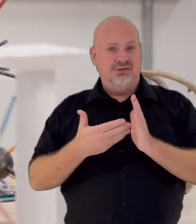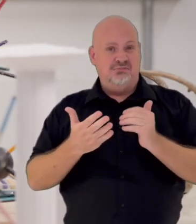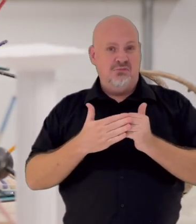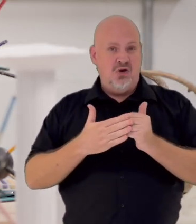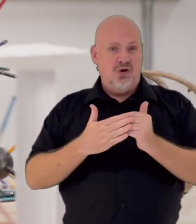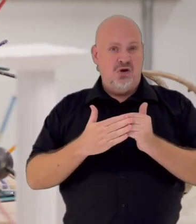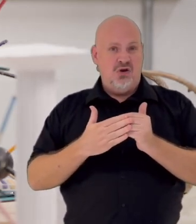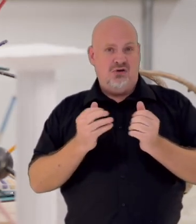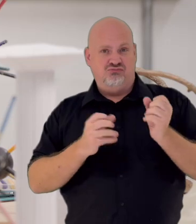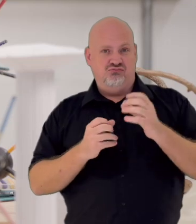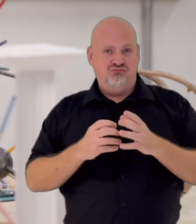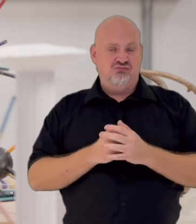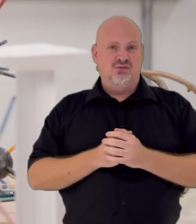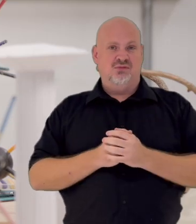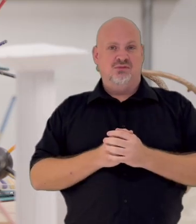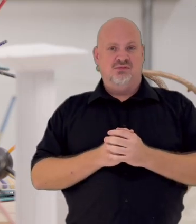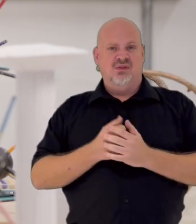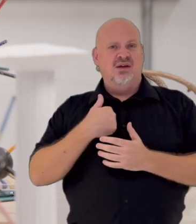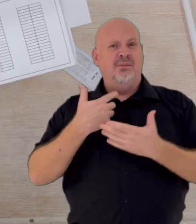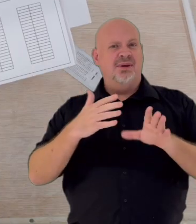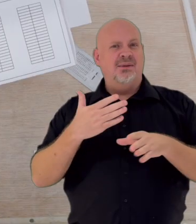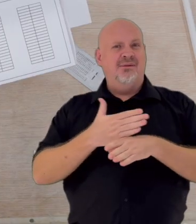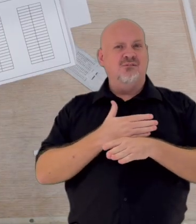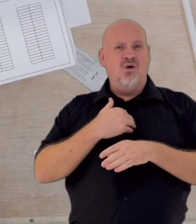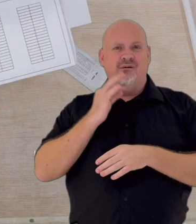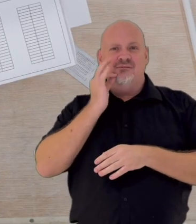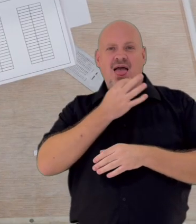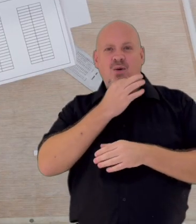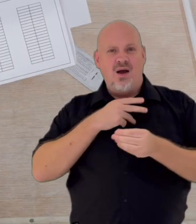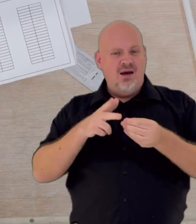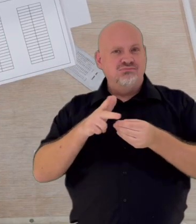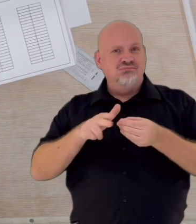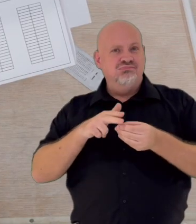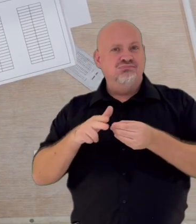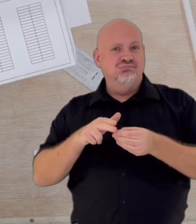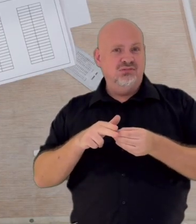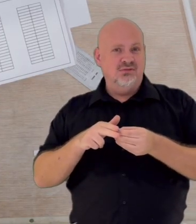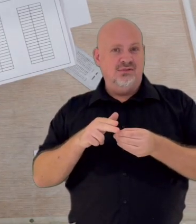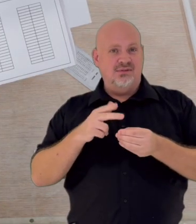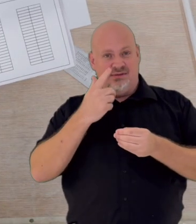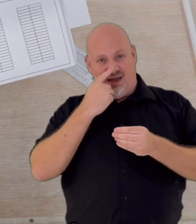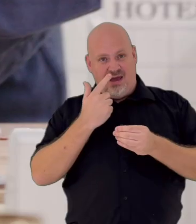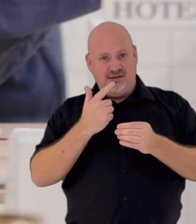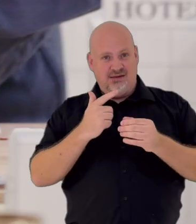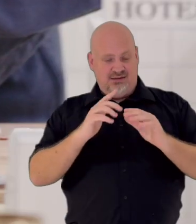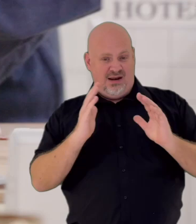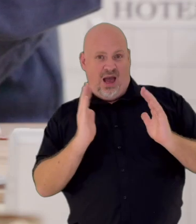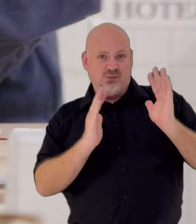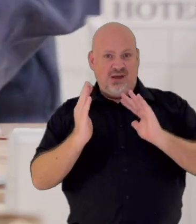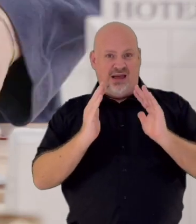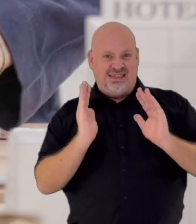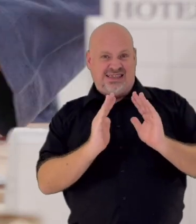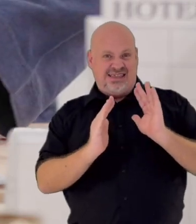So using all the flowers that I cut out earlier, we can stick them on the outside.